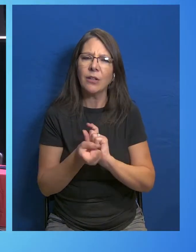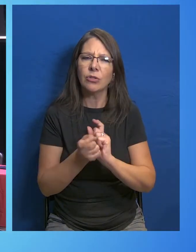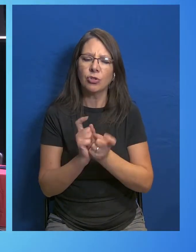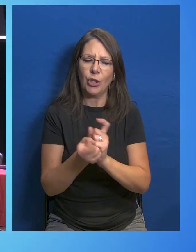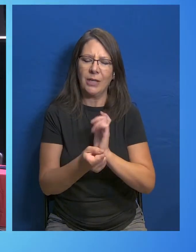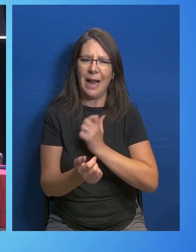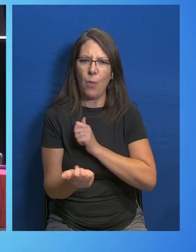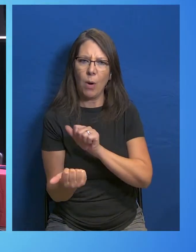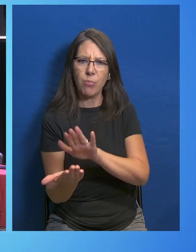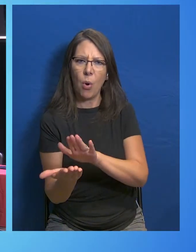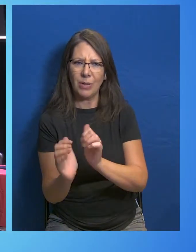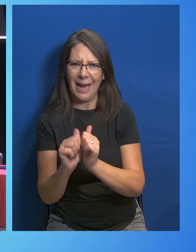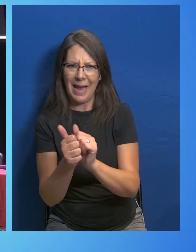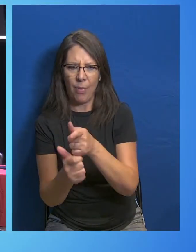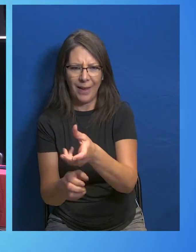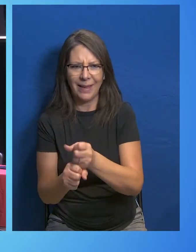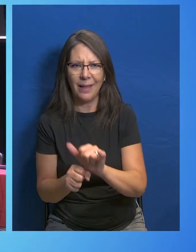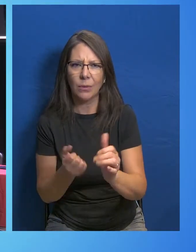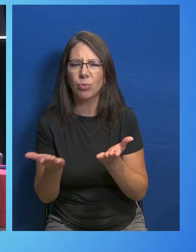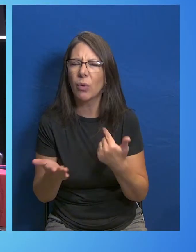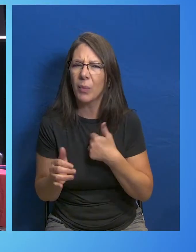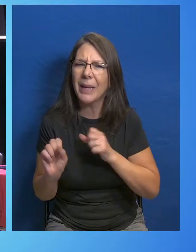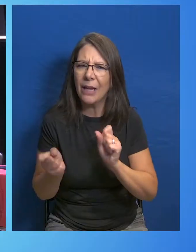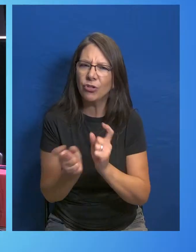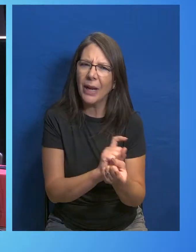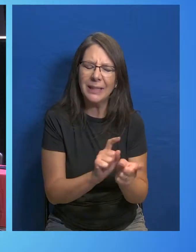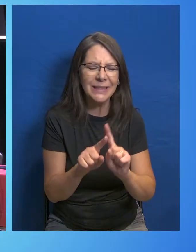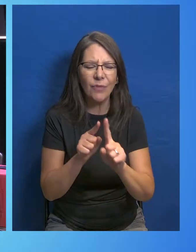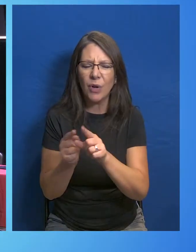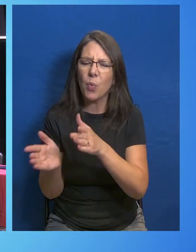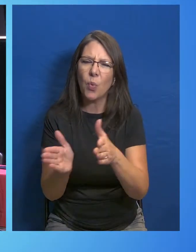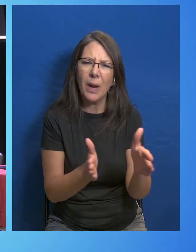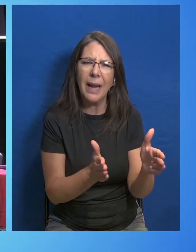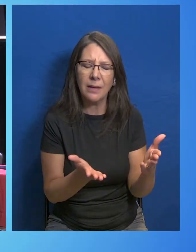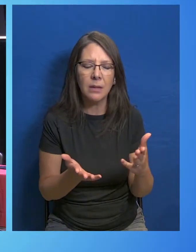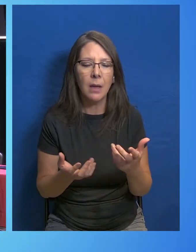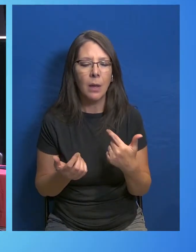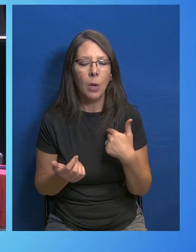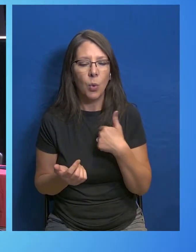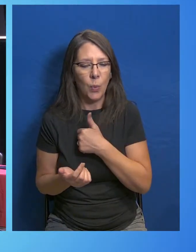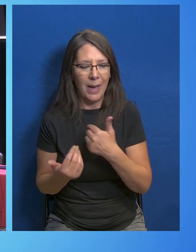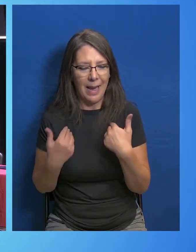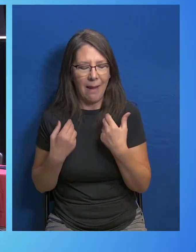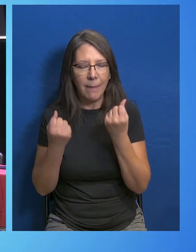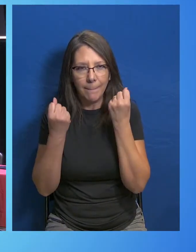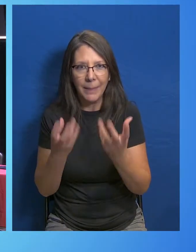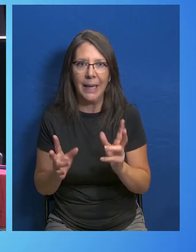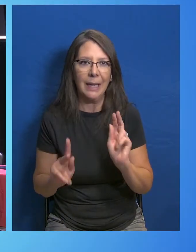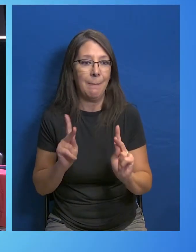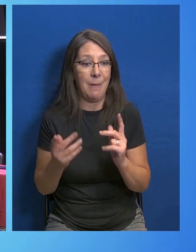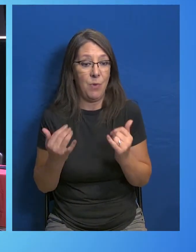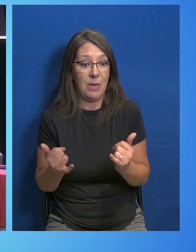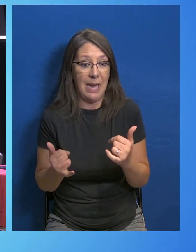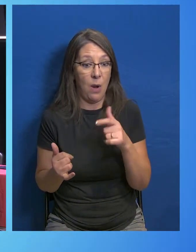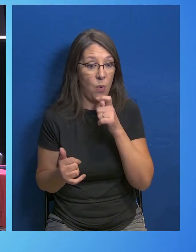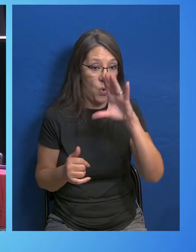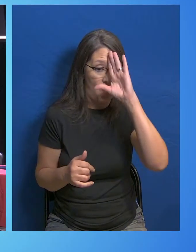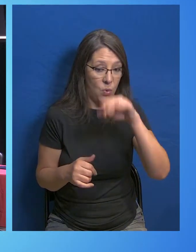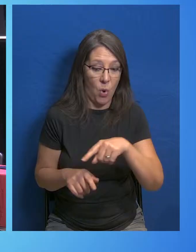There are many, many dynamics that go on, but we have people now who know that those youngsters are not getting what they need,